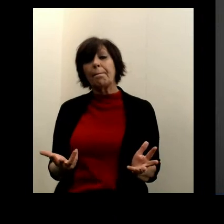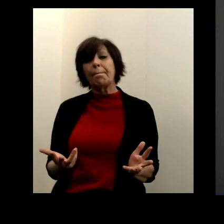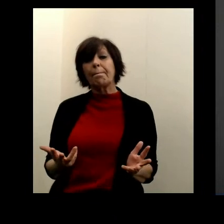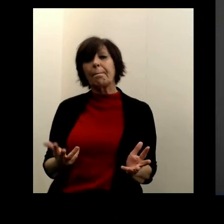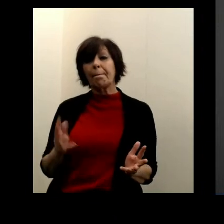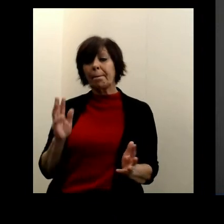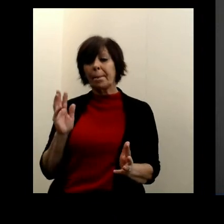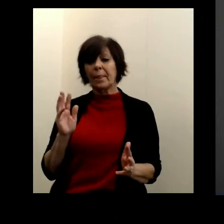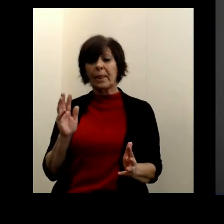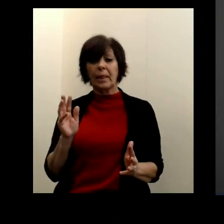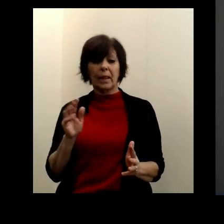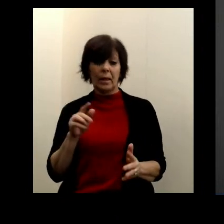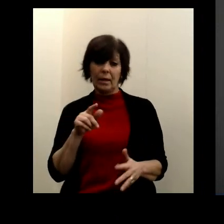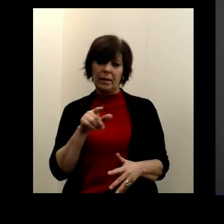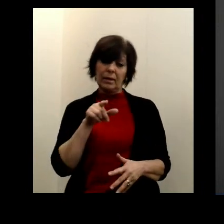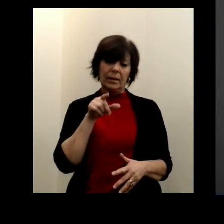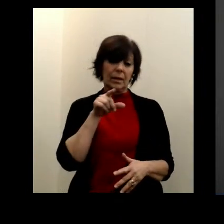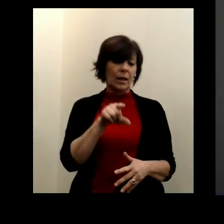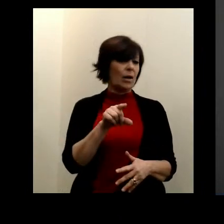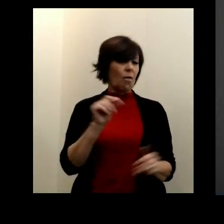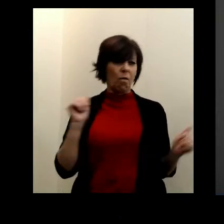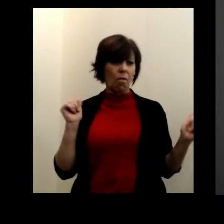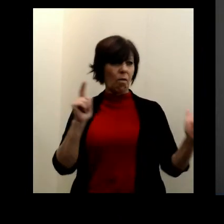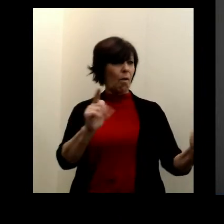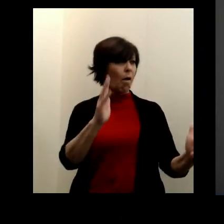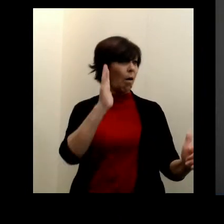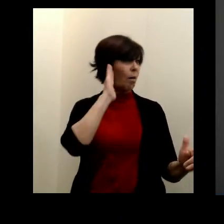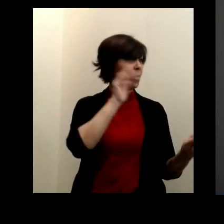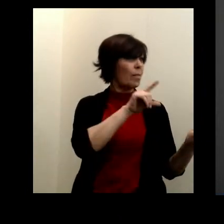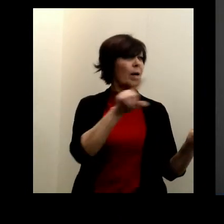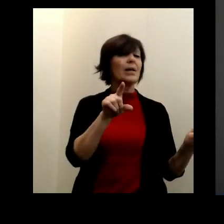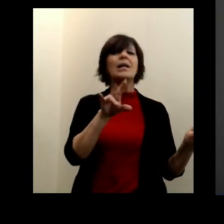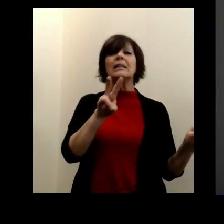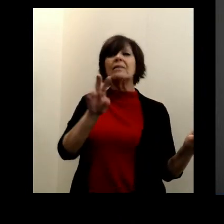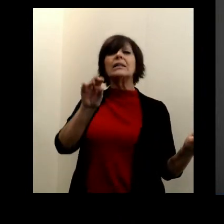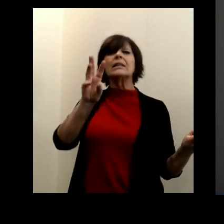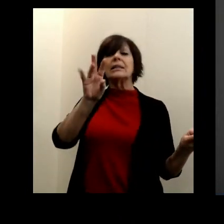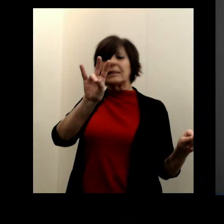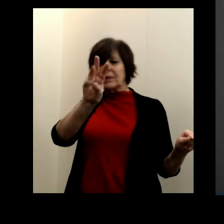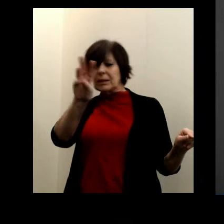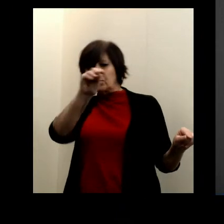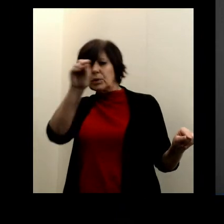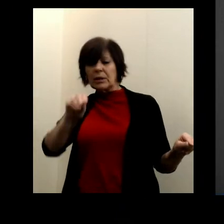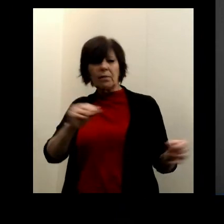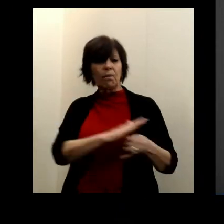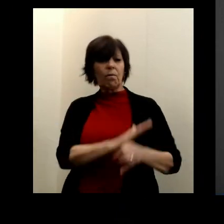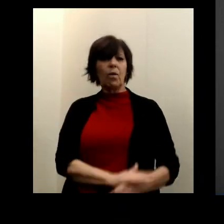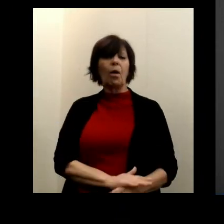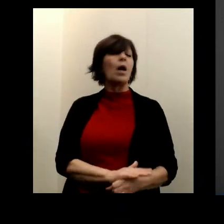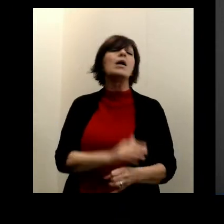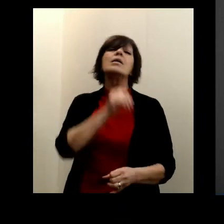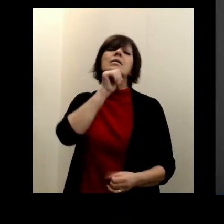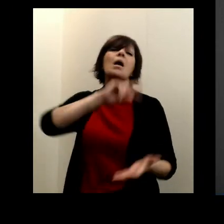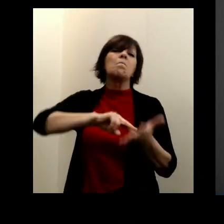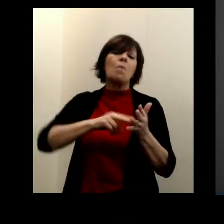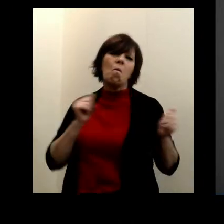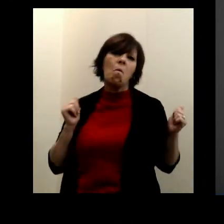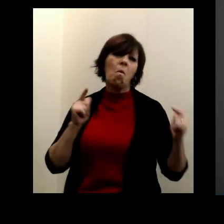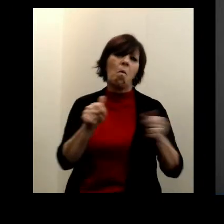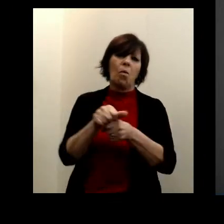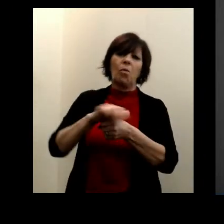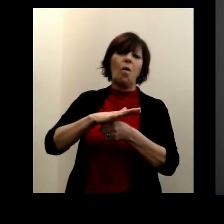the 100% of the beds, 76.7 were occupied. They weren't all COVID patients. Could have been a heart patient, could have been a kidney patient, lung patient, cancer